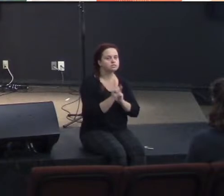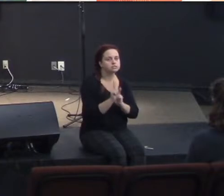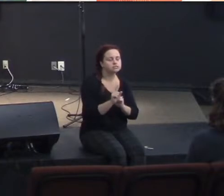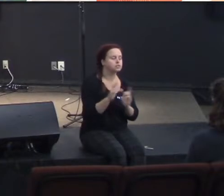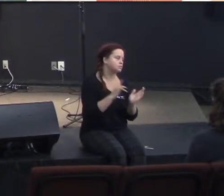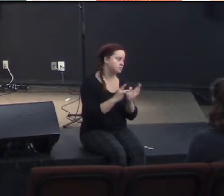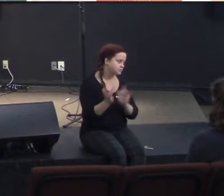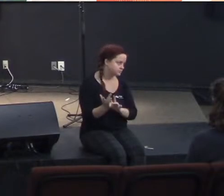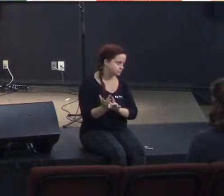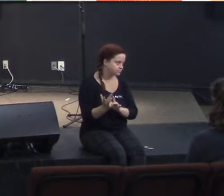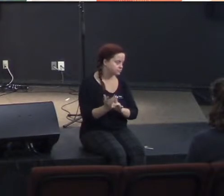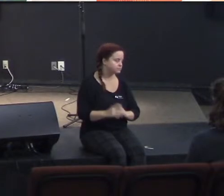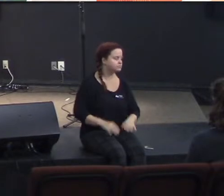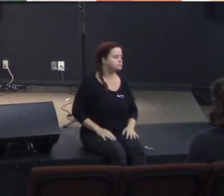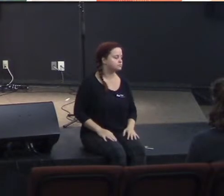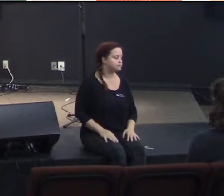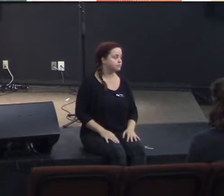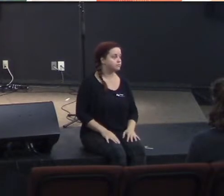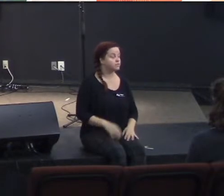And so,